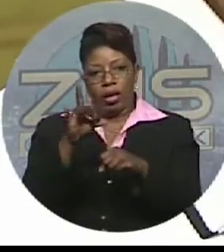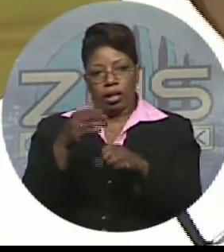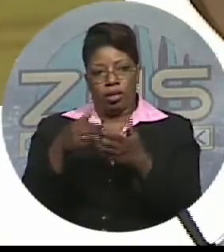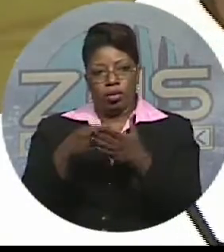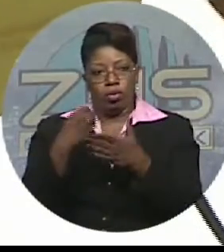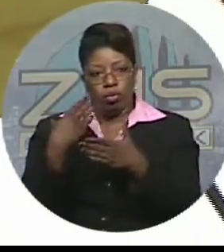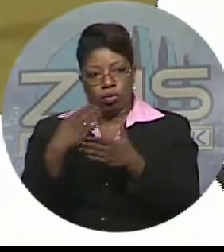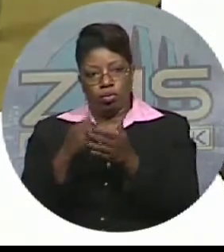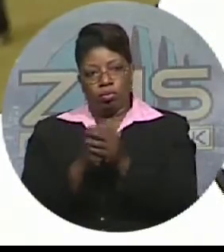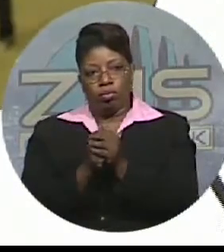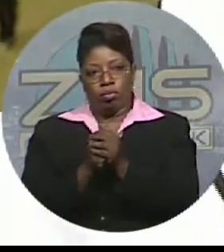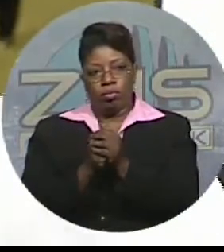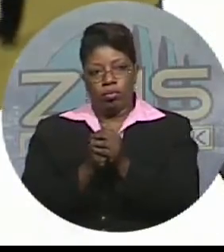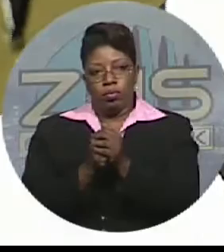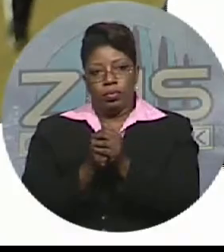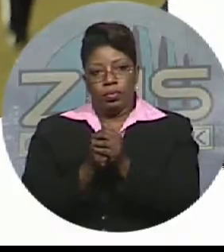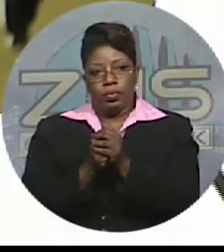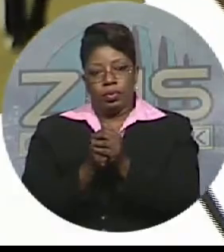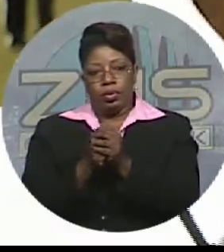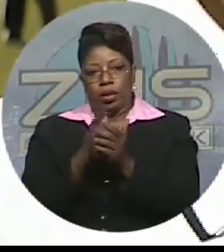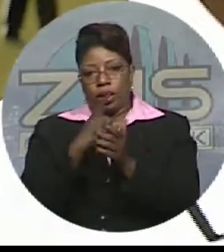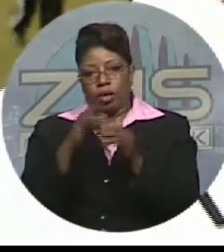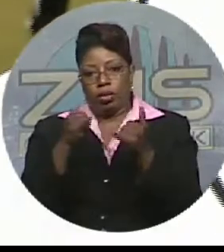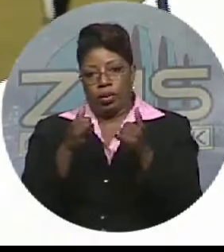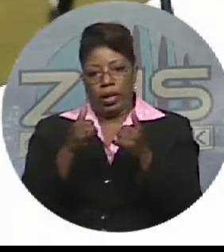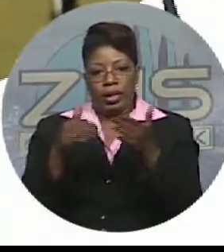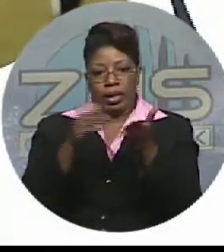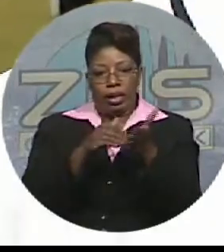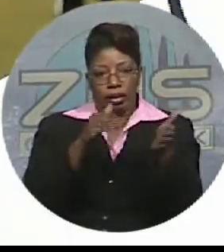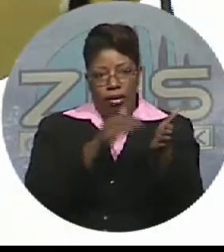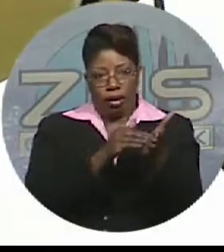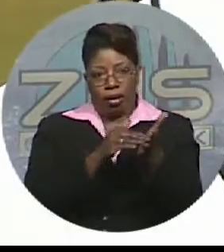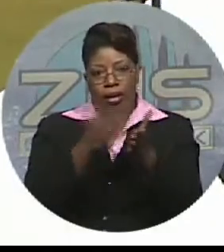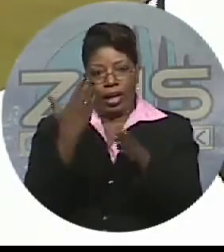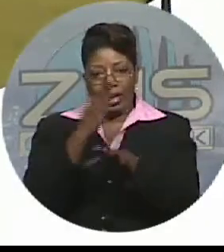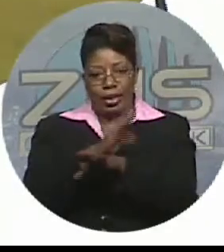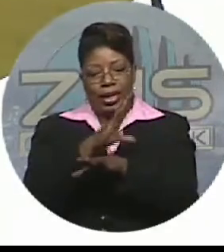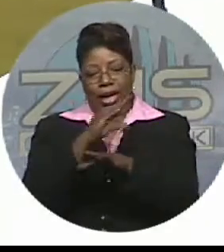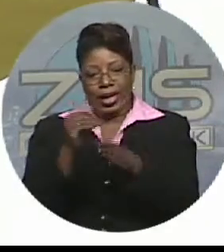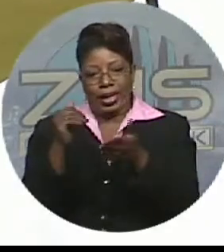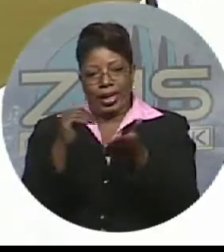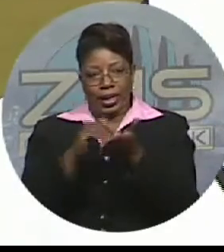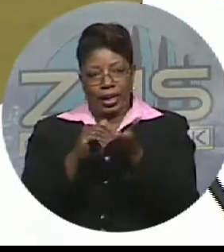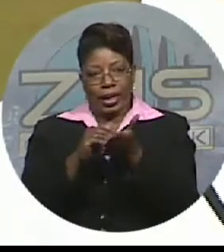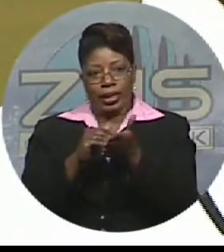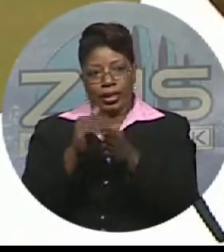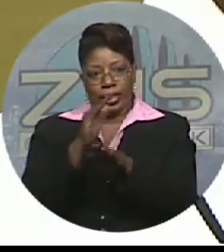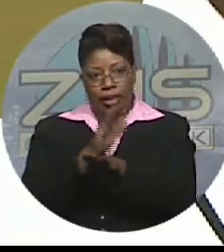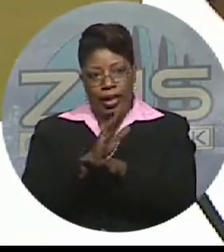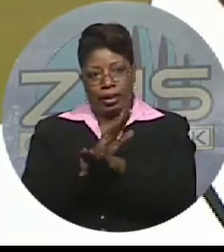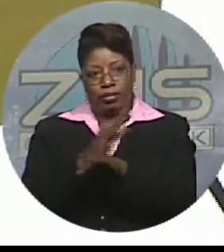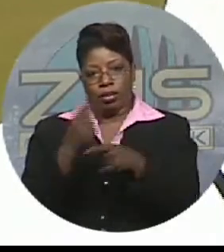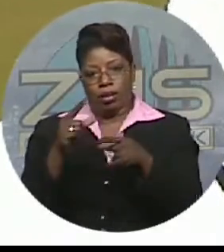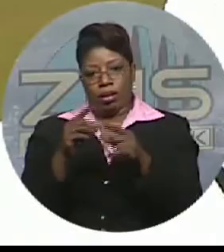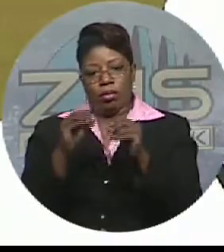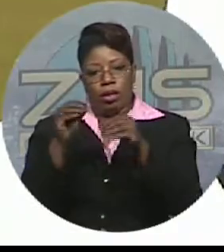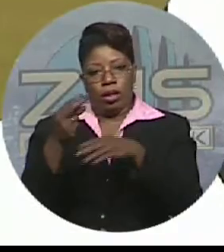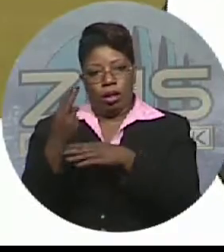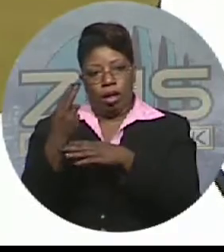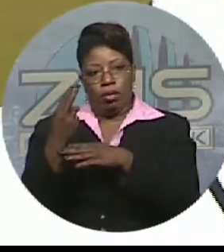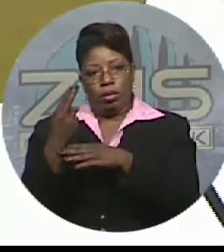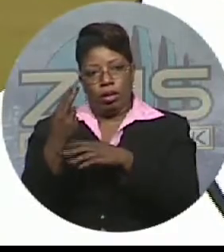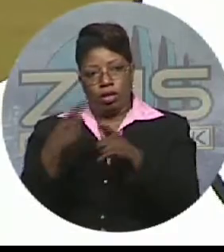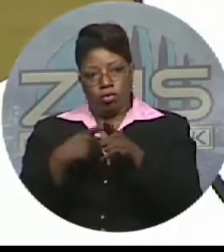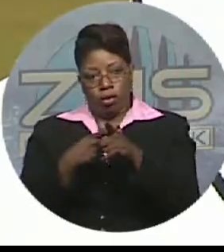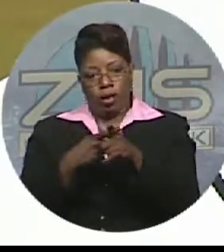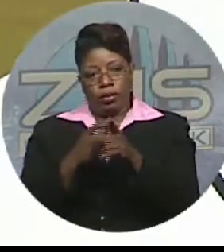So, you know, we had a little delays playing back-to-back games last night and tonight. So the game plan was going in here and just basically putting up one score and just running